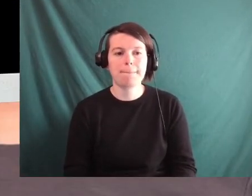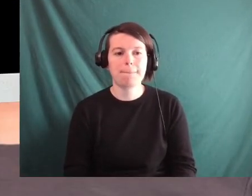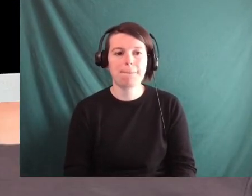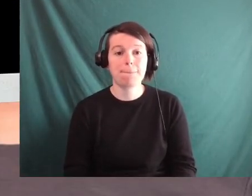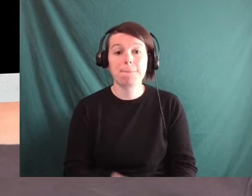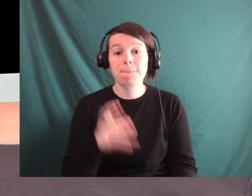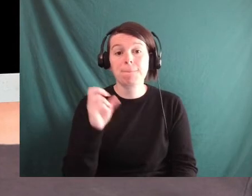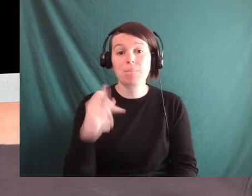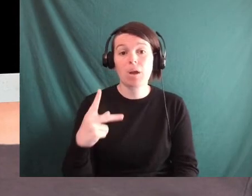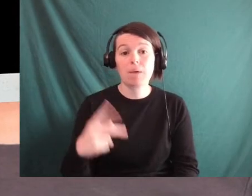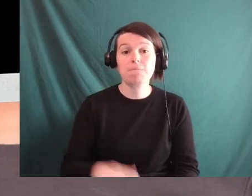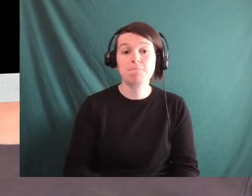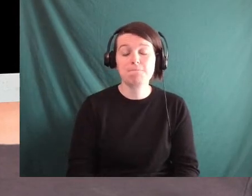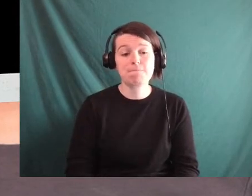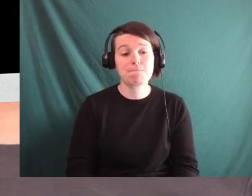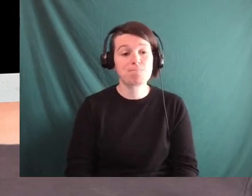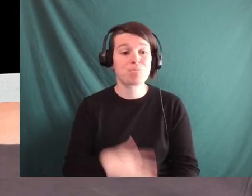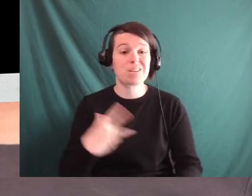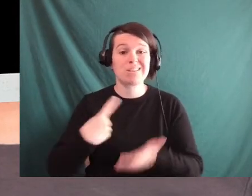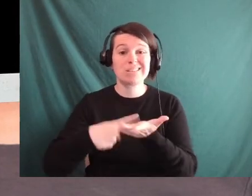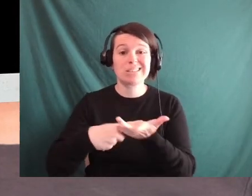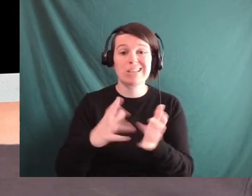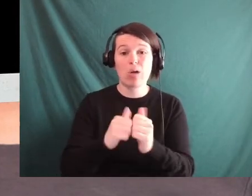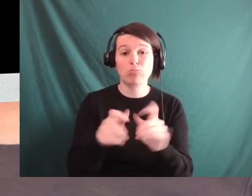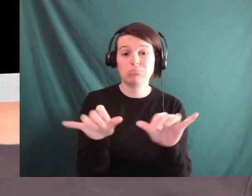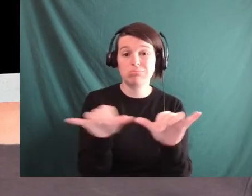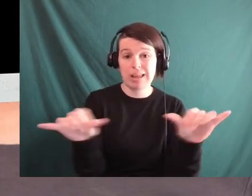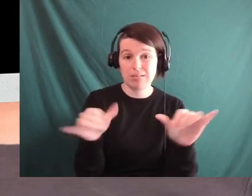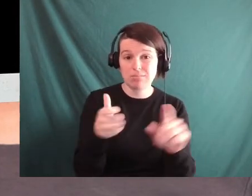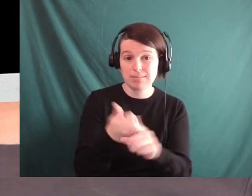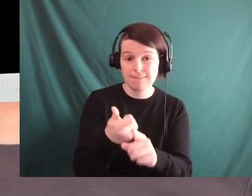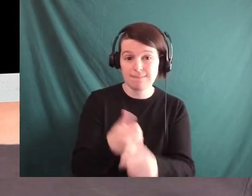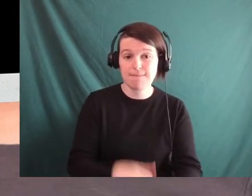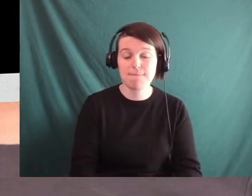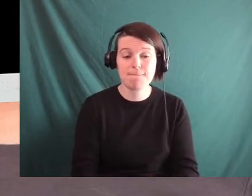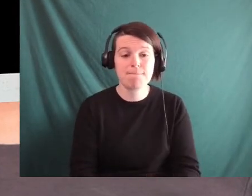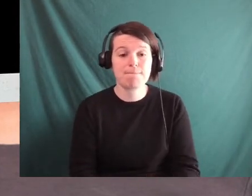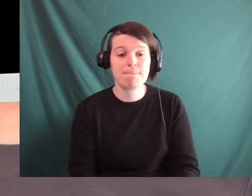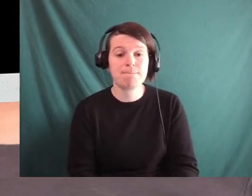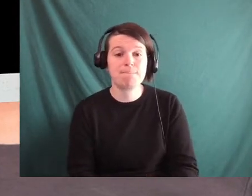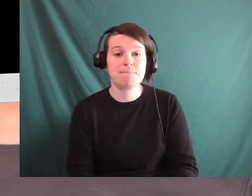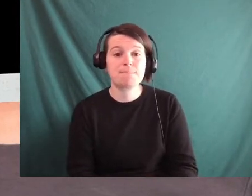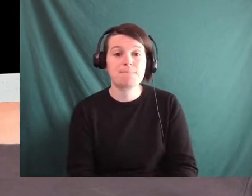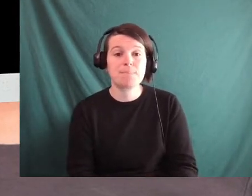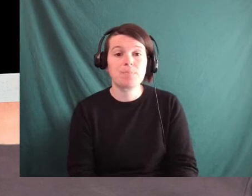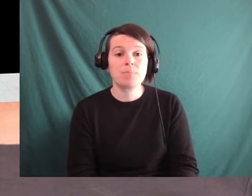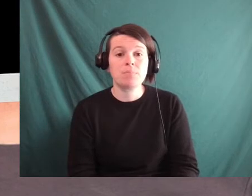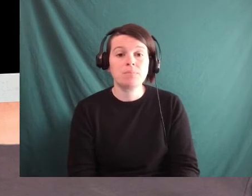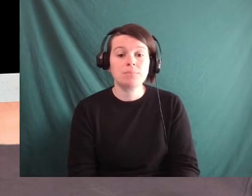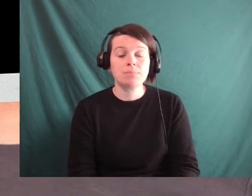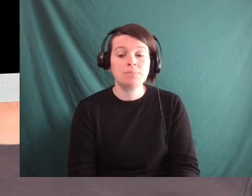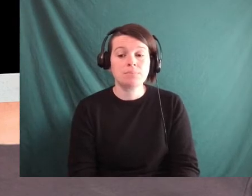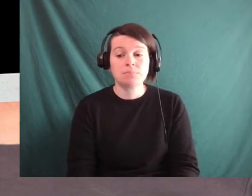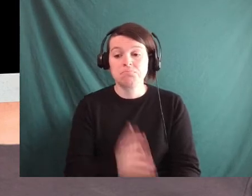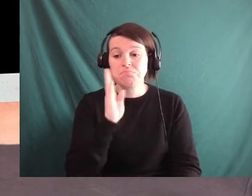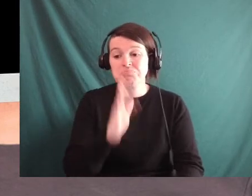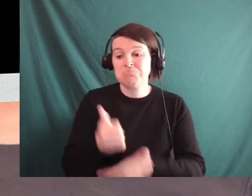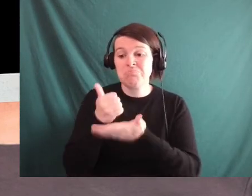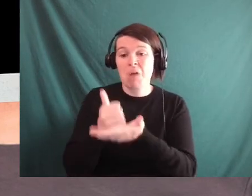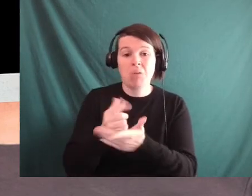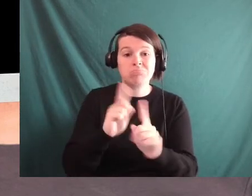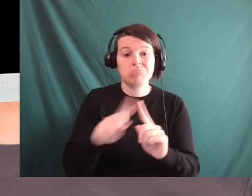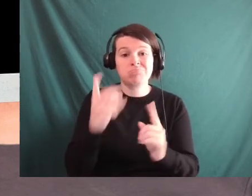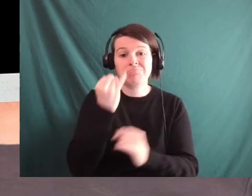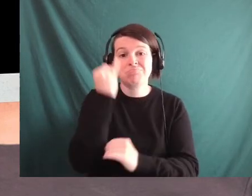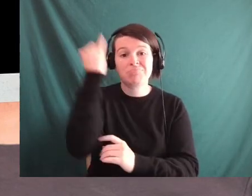Okay, so now we're going to go through how to size yourself. And so this will help you, get an idea